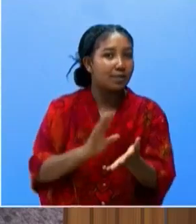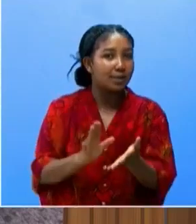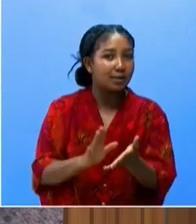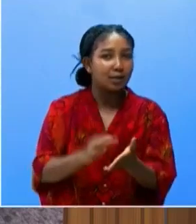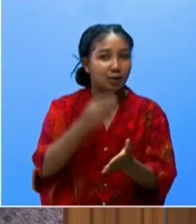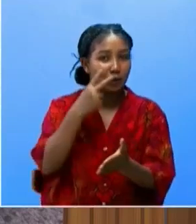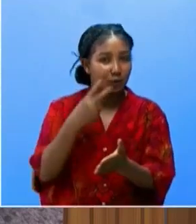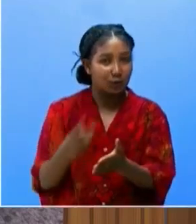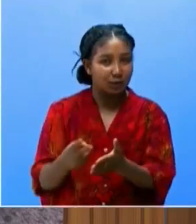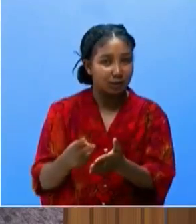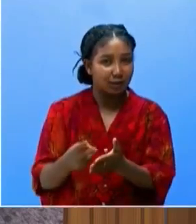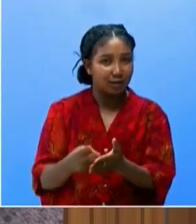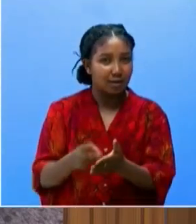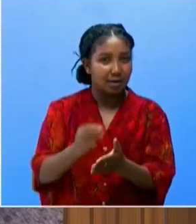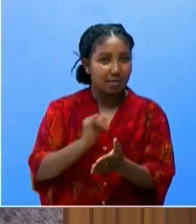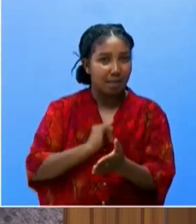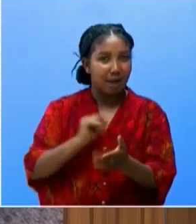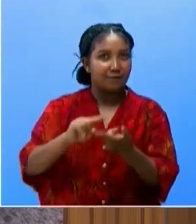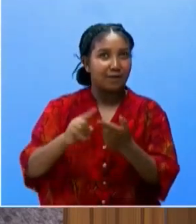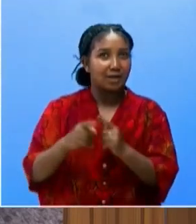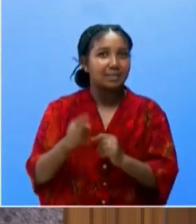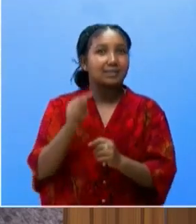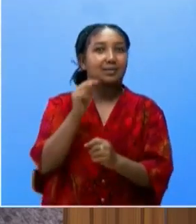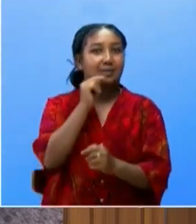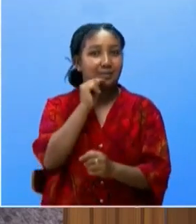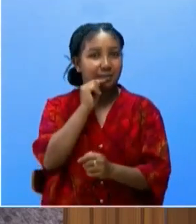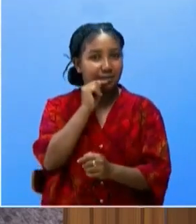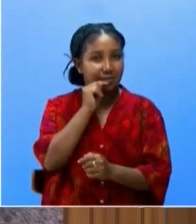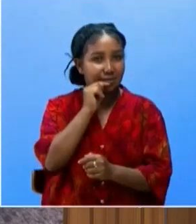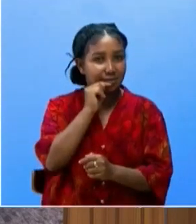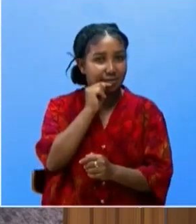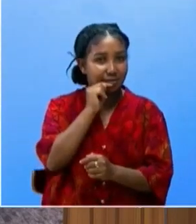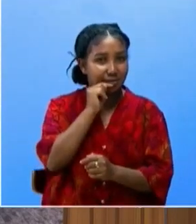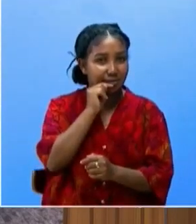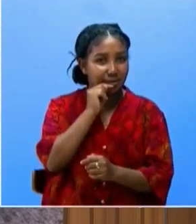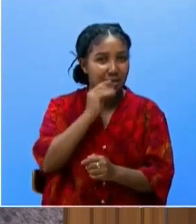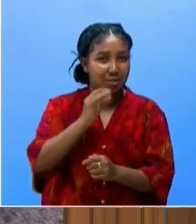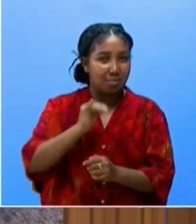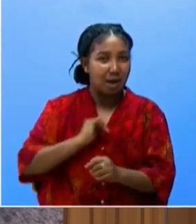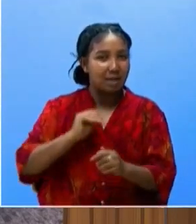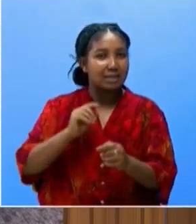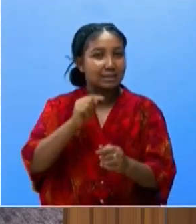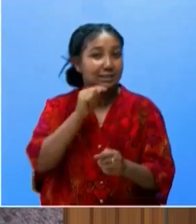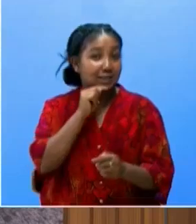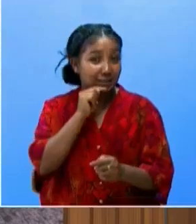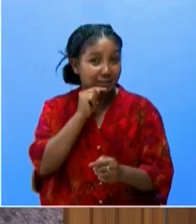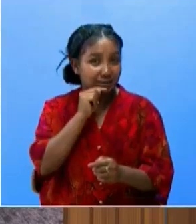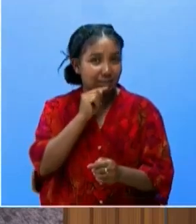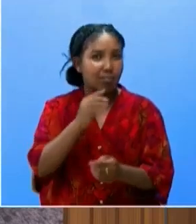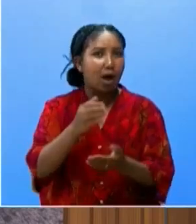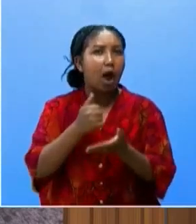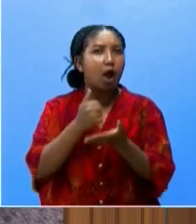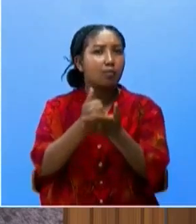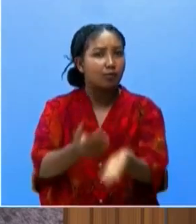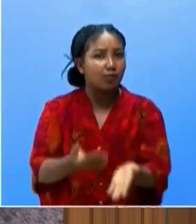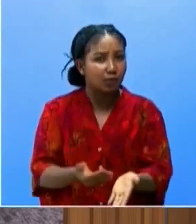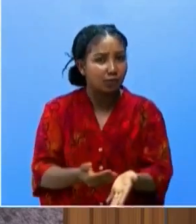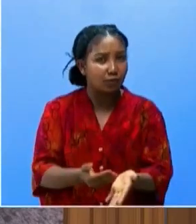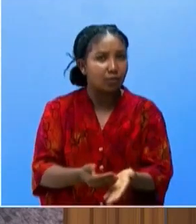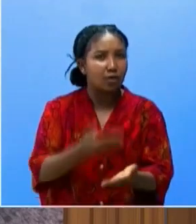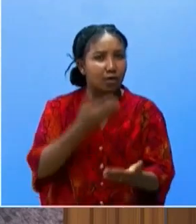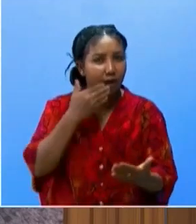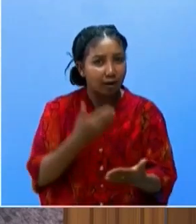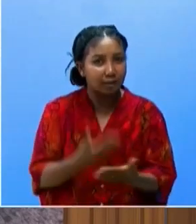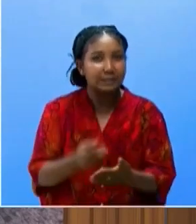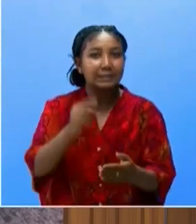Look, my friend Tigist, kind. My friend Tigist, helpful. Tigist is